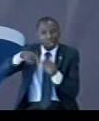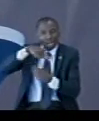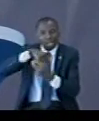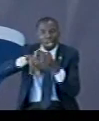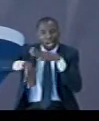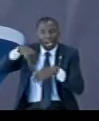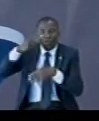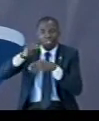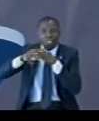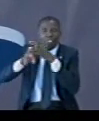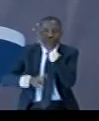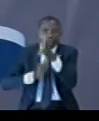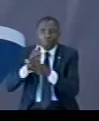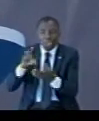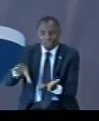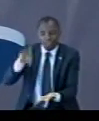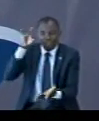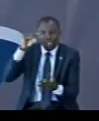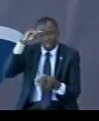found a man.